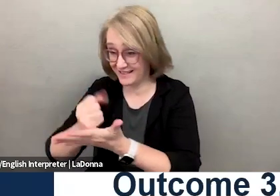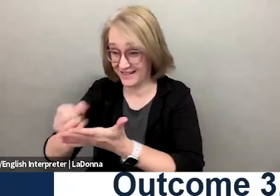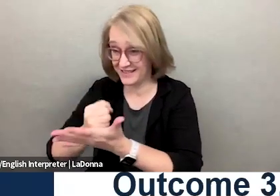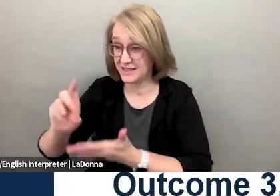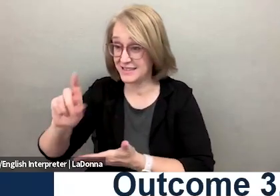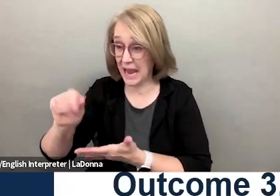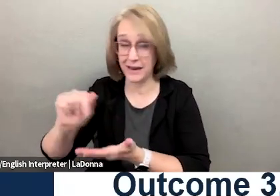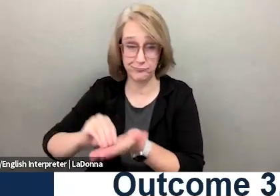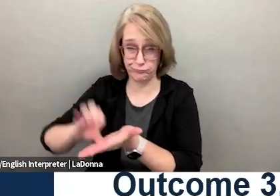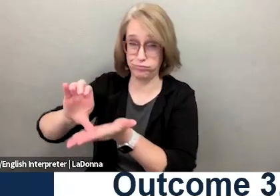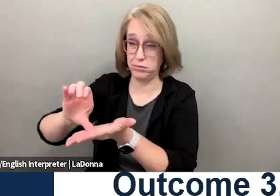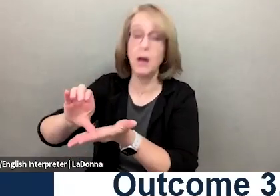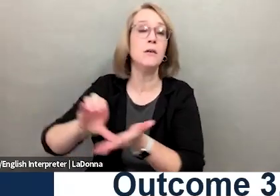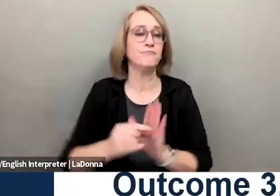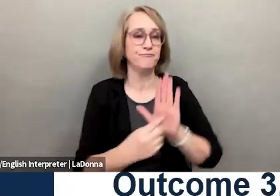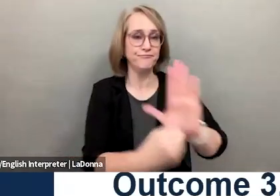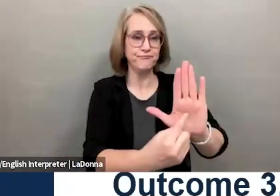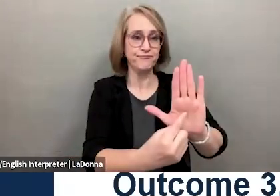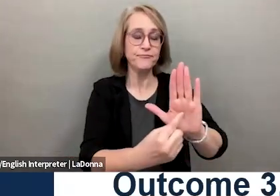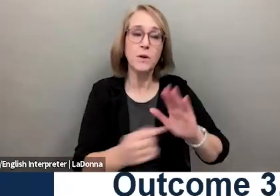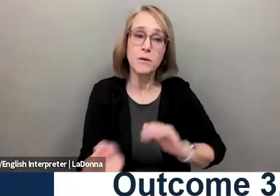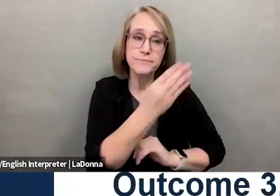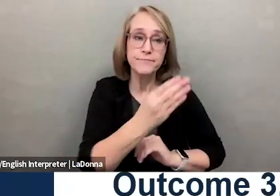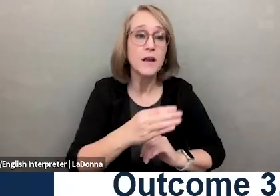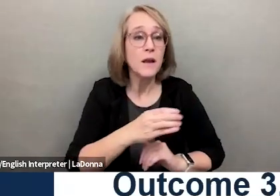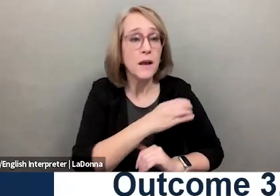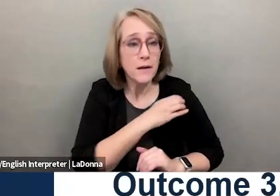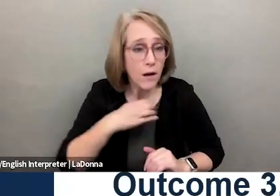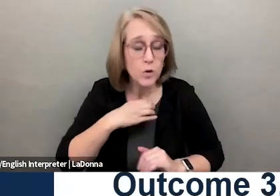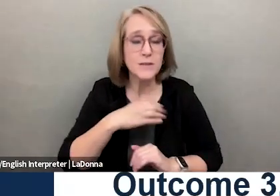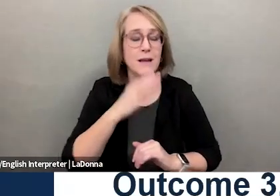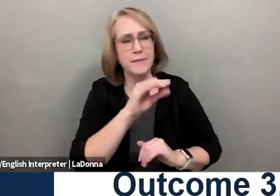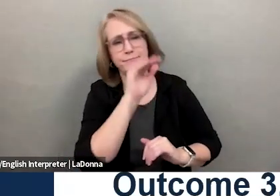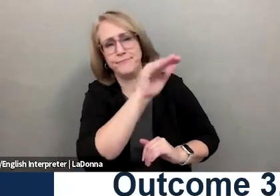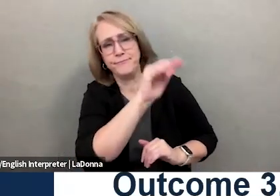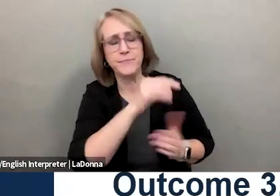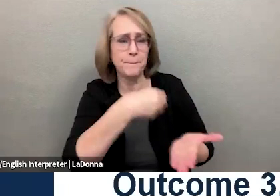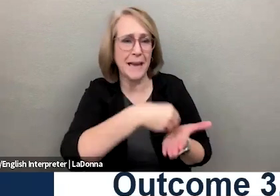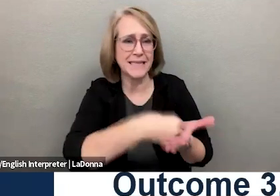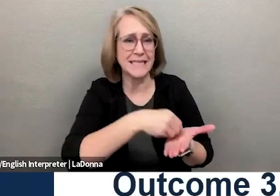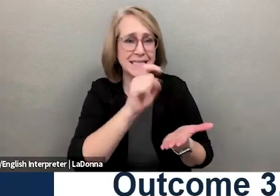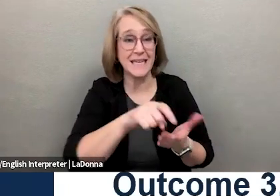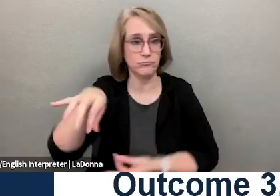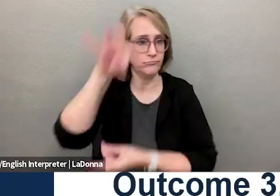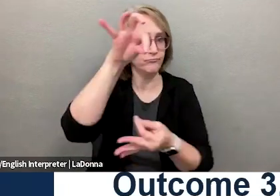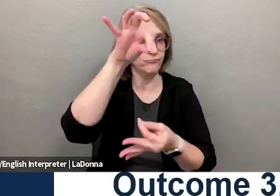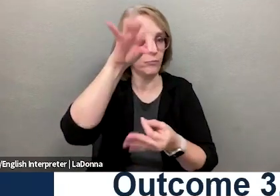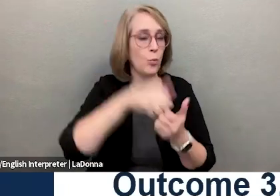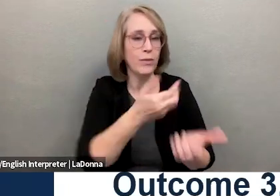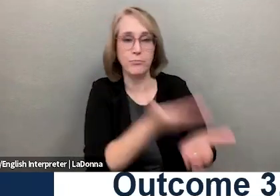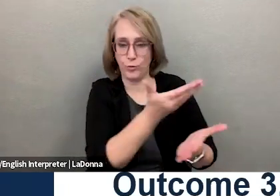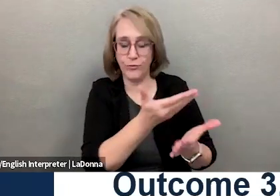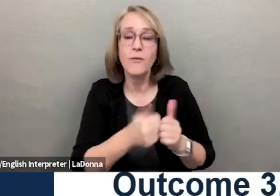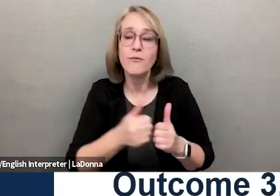more important ammunition to go to Capitol Hill to get the increases in funding that we need for the Older